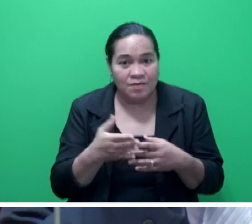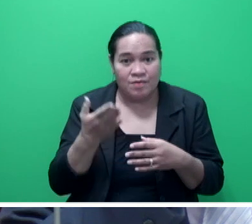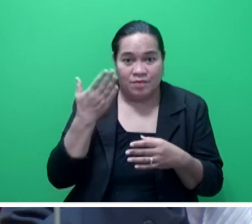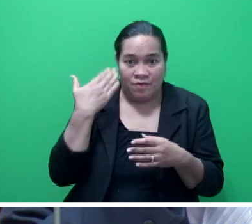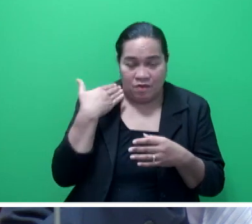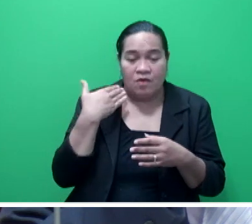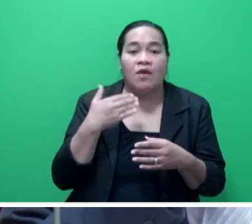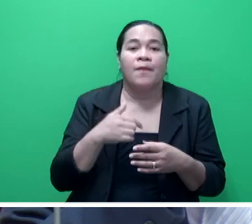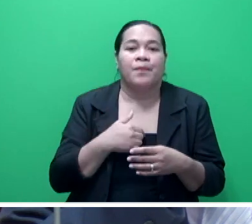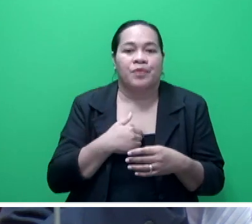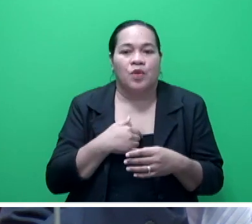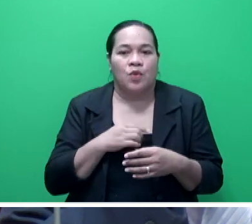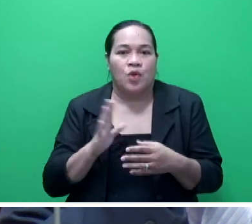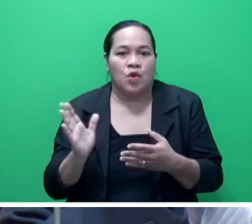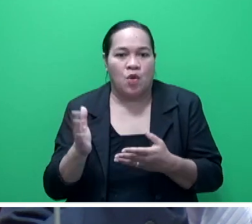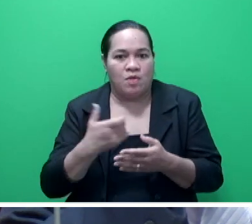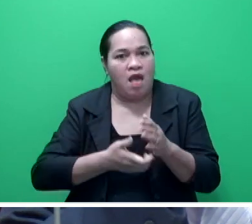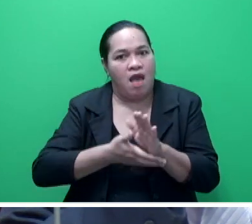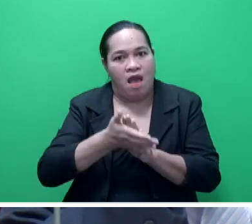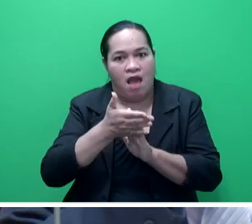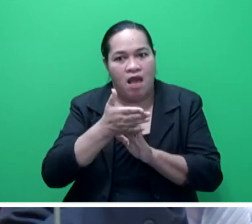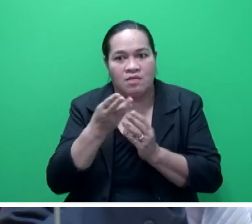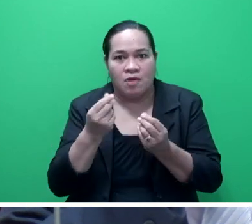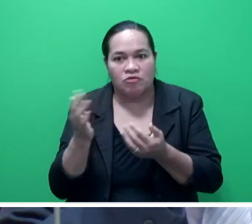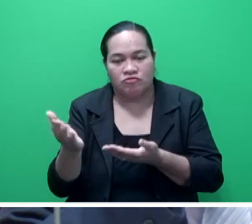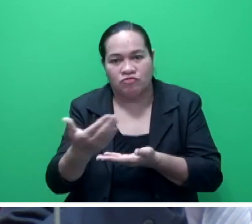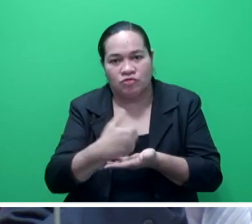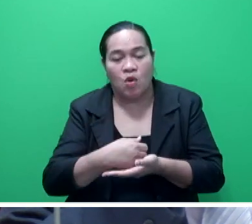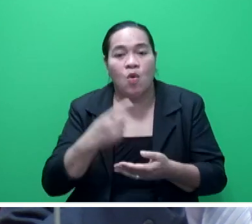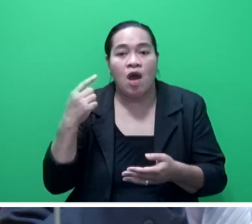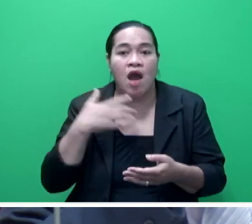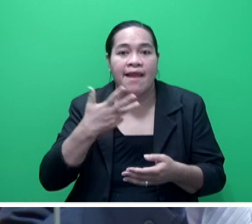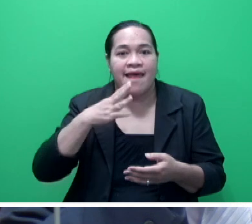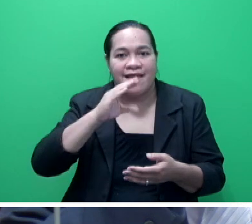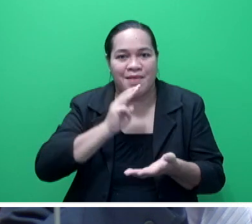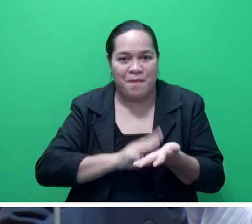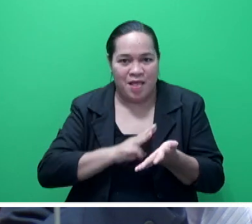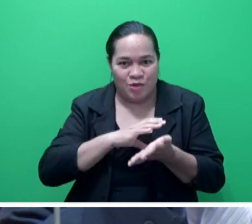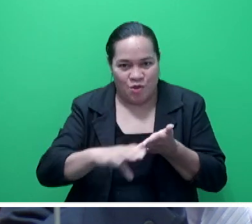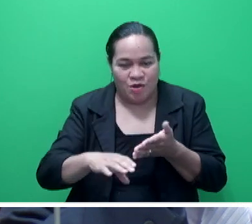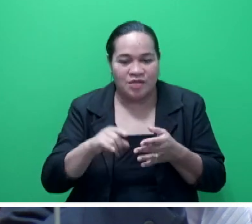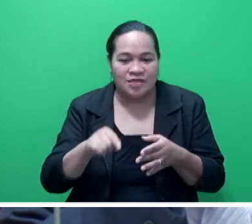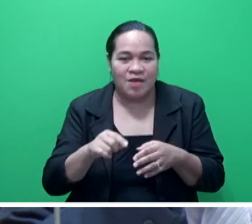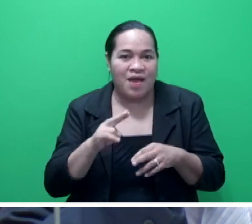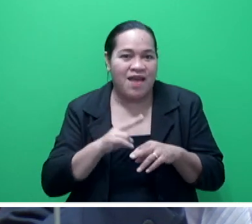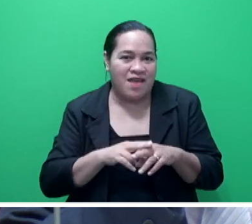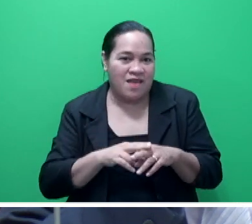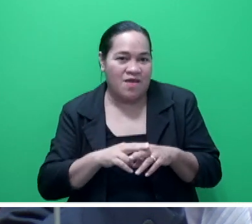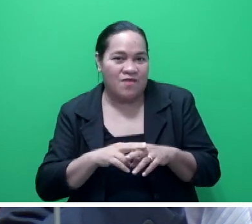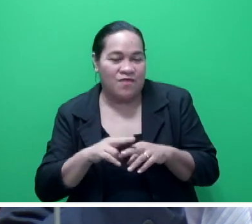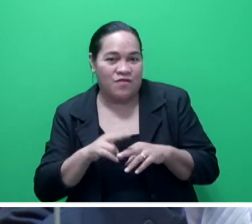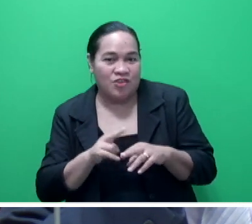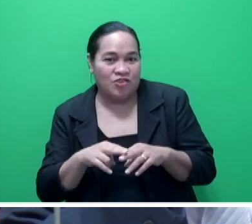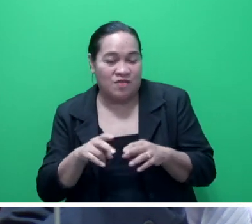week, so we collected the highest monthly revenue collection of $190 million by the Fiji Revenue and Customs Services, and